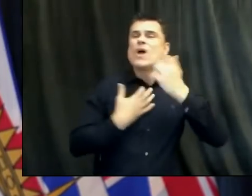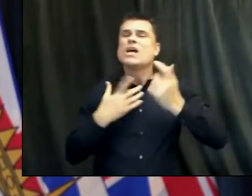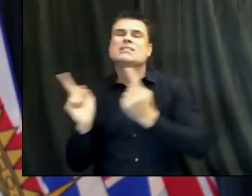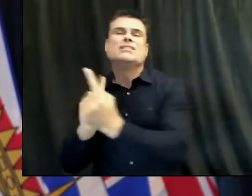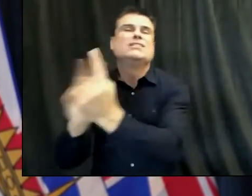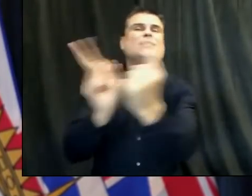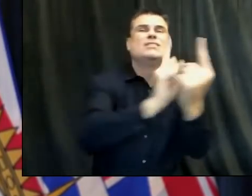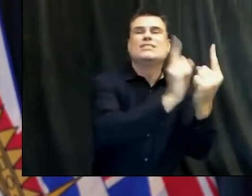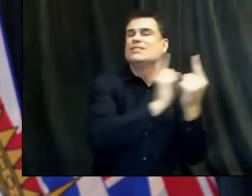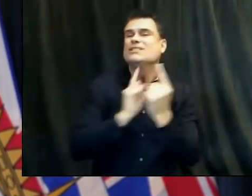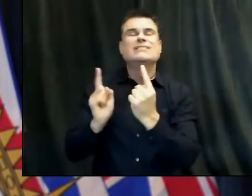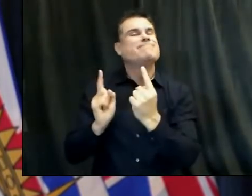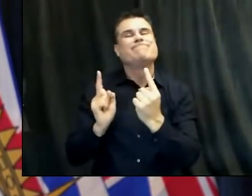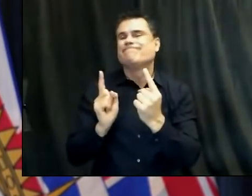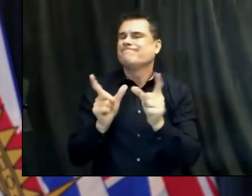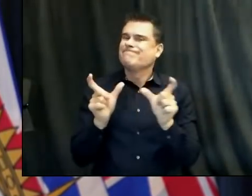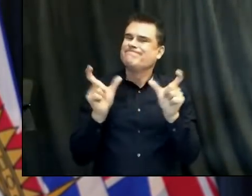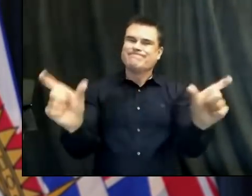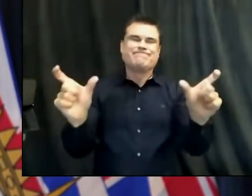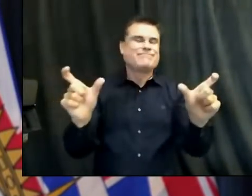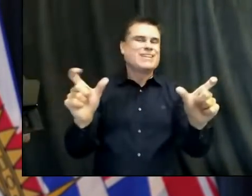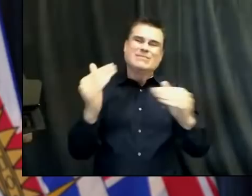communities across the province.